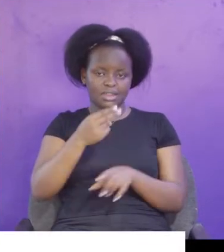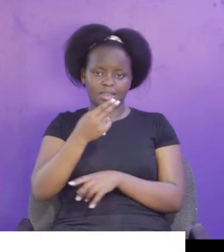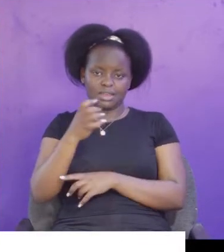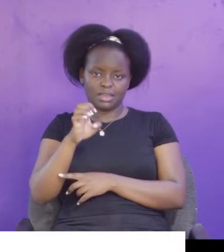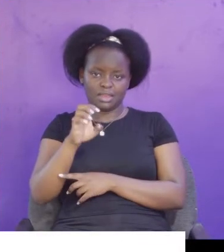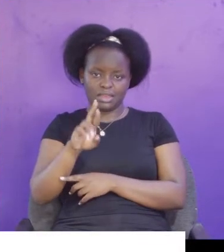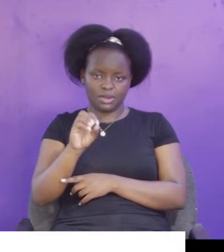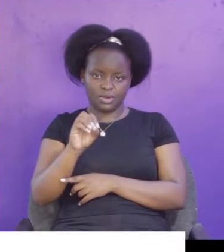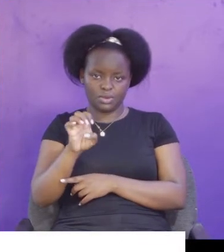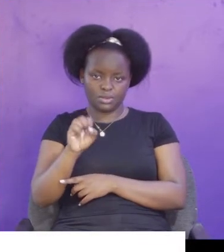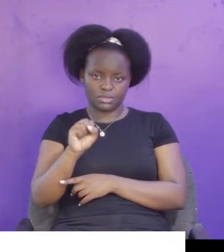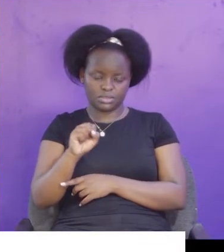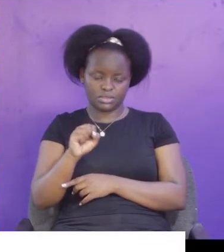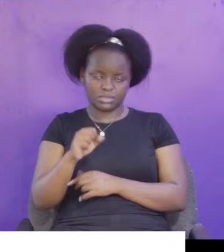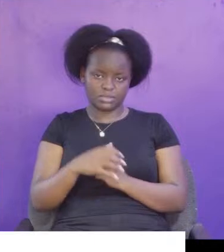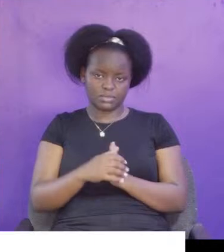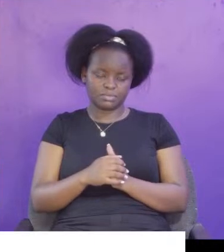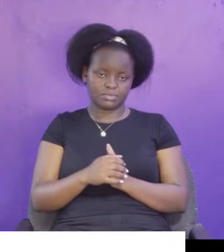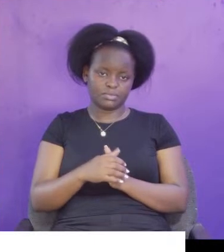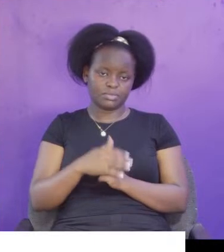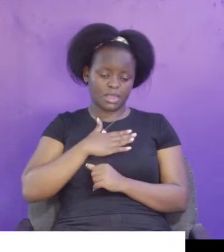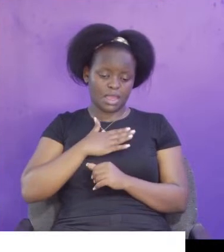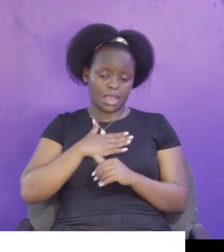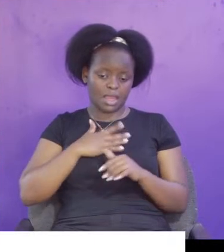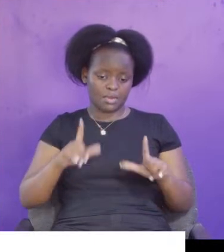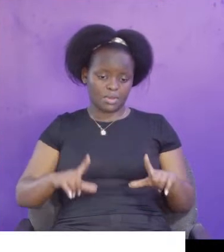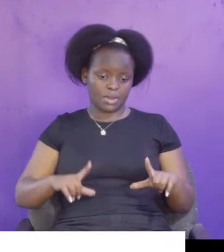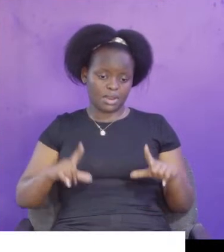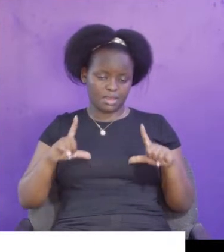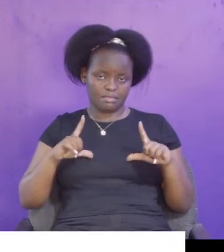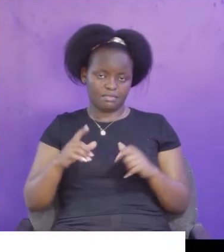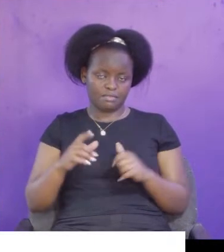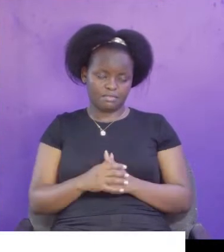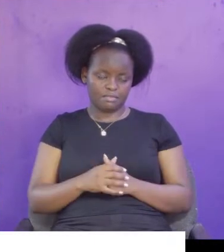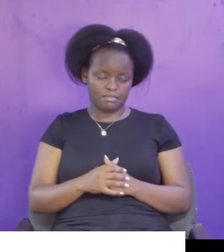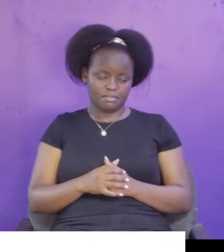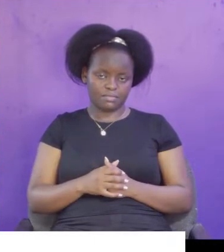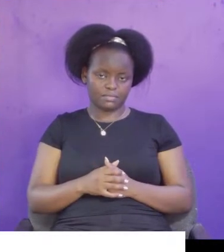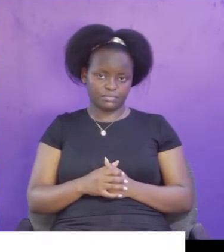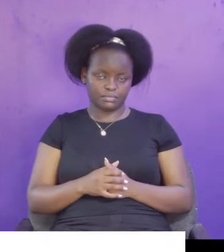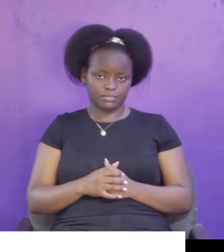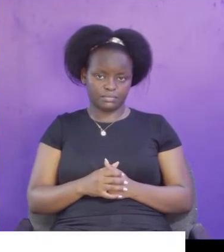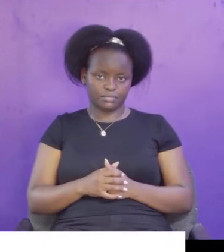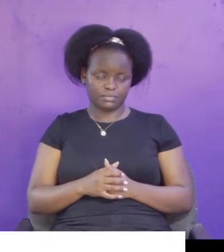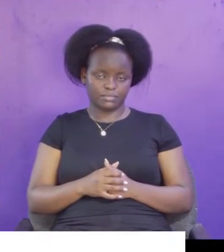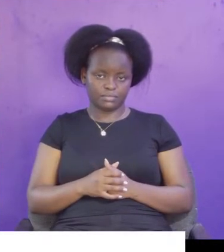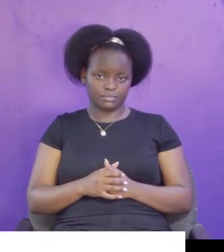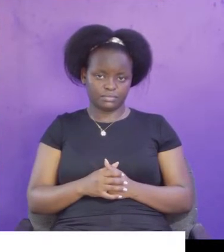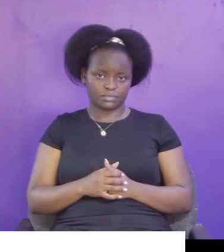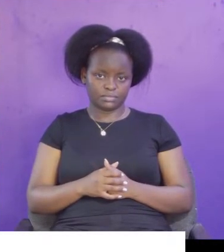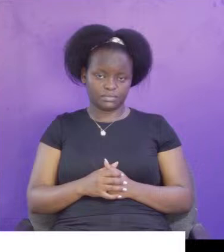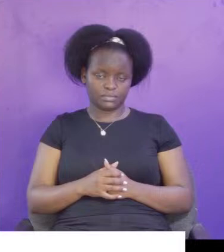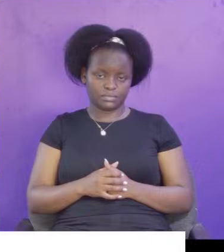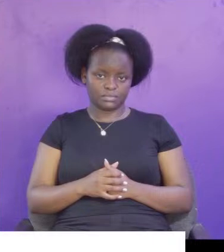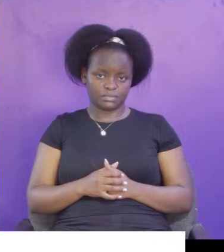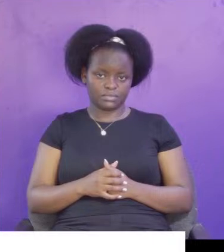Our life was not smooth life.